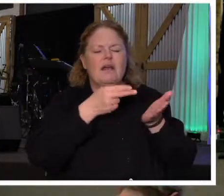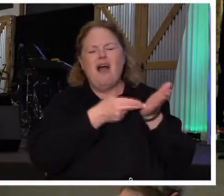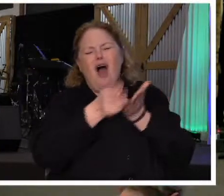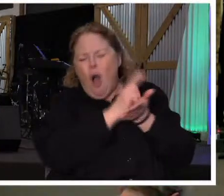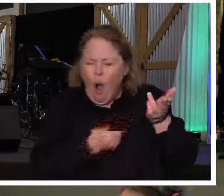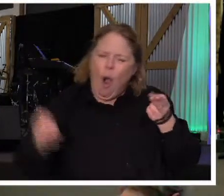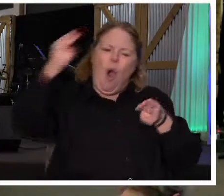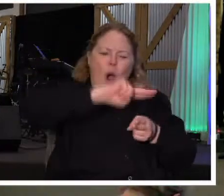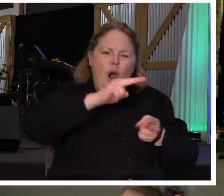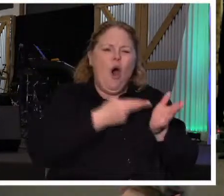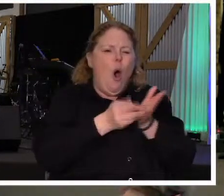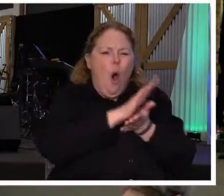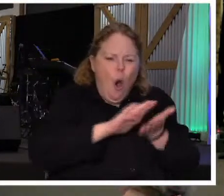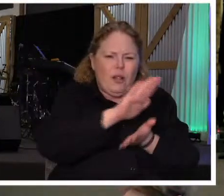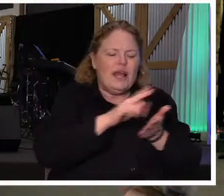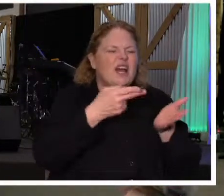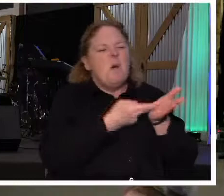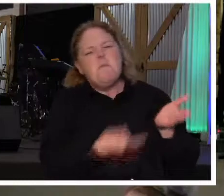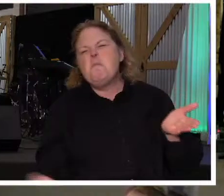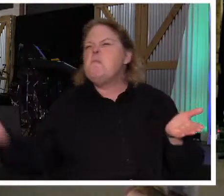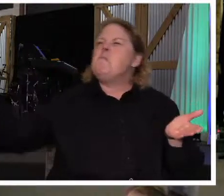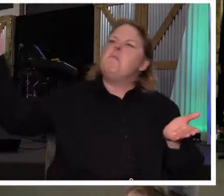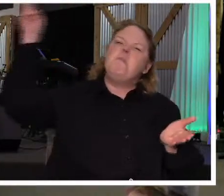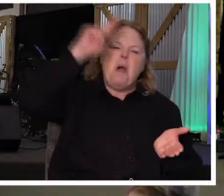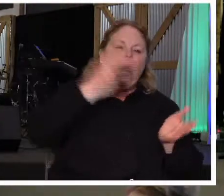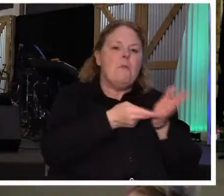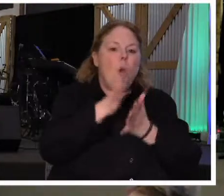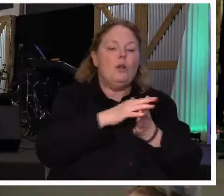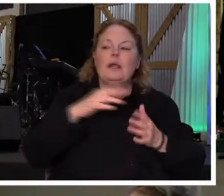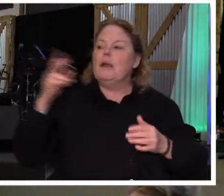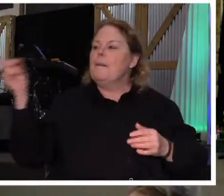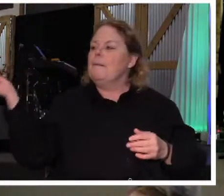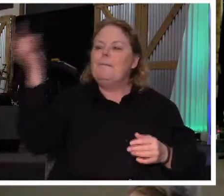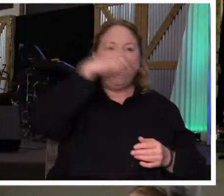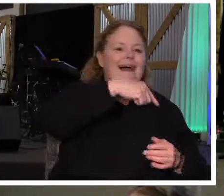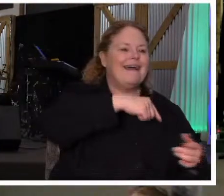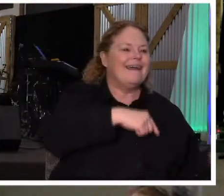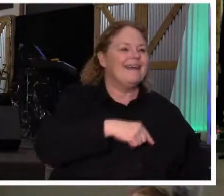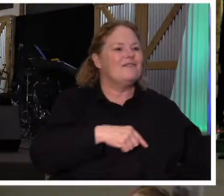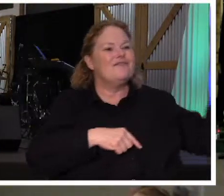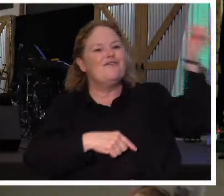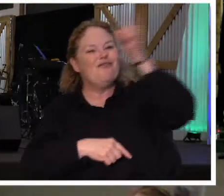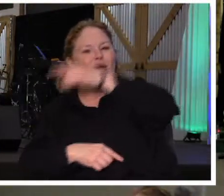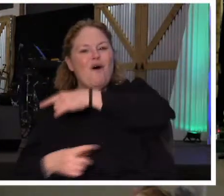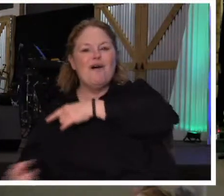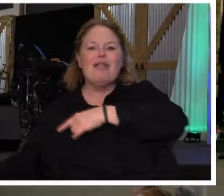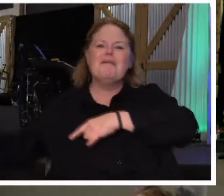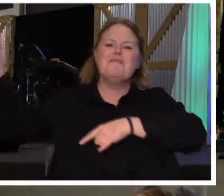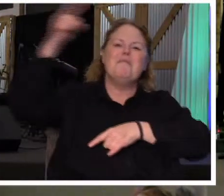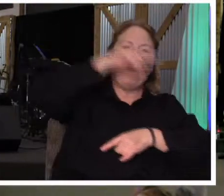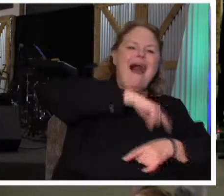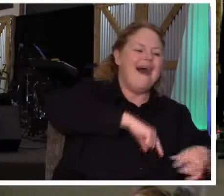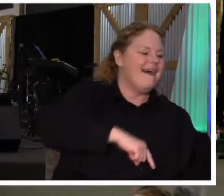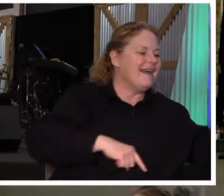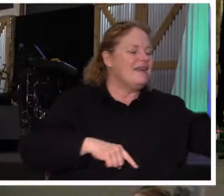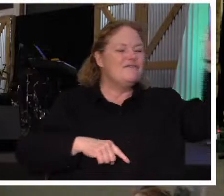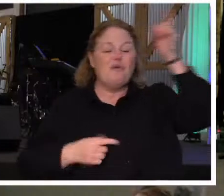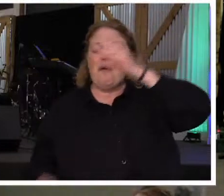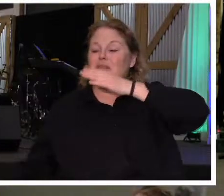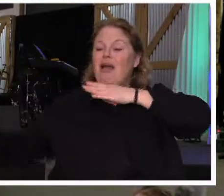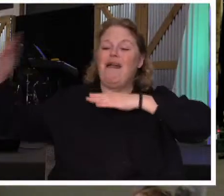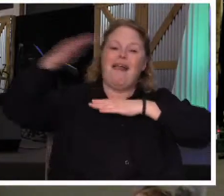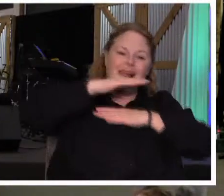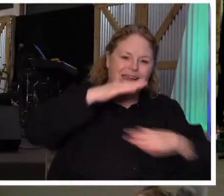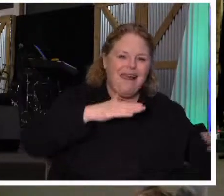holy, constantly in interaction with one another. It's almost in song as they are singing. They are fascinated with his